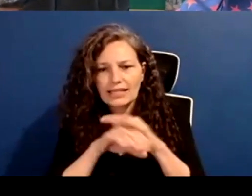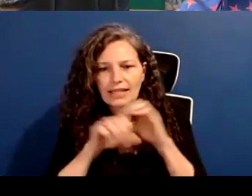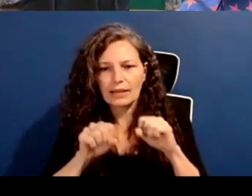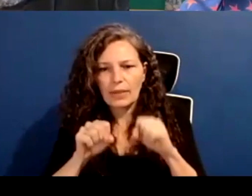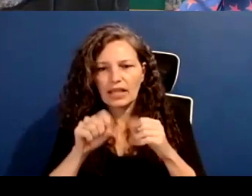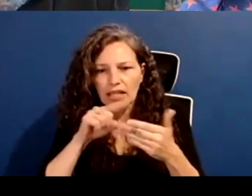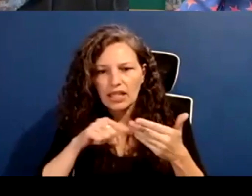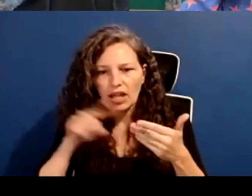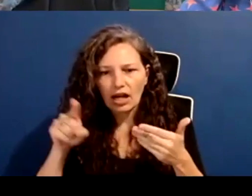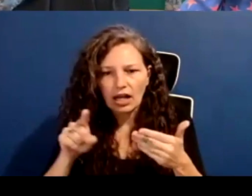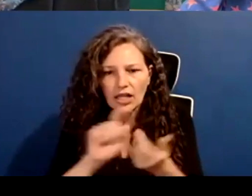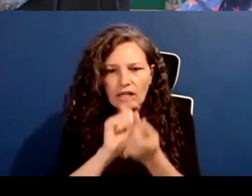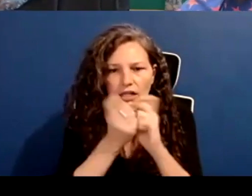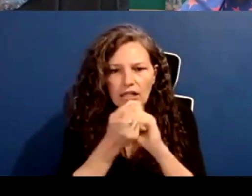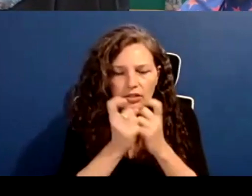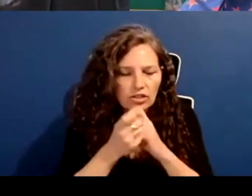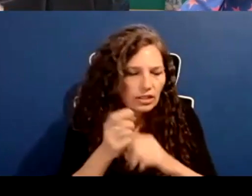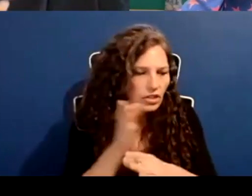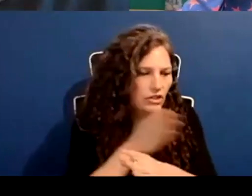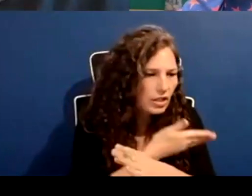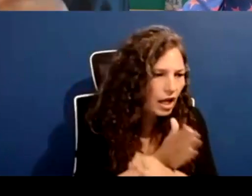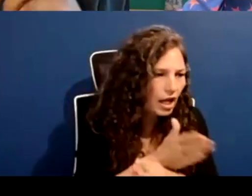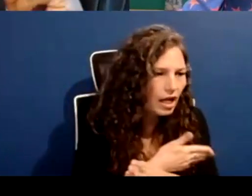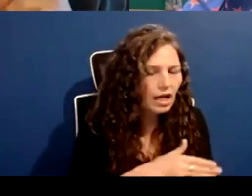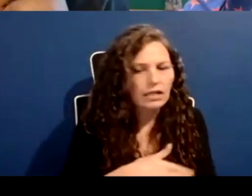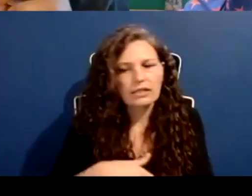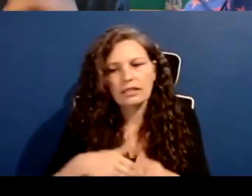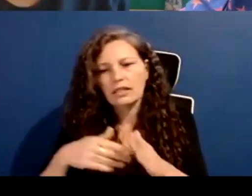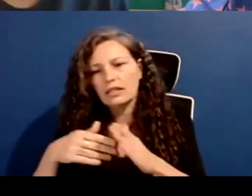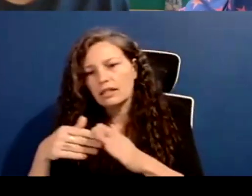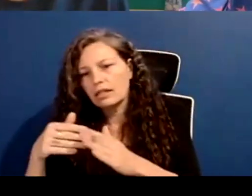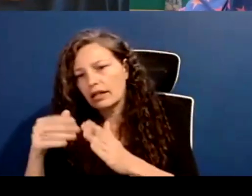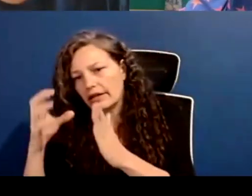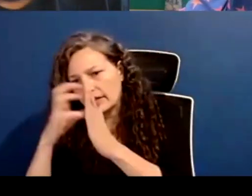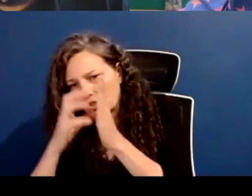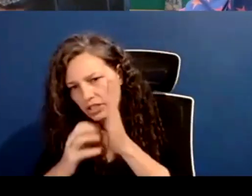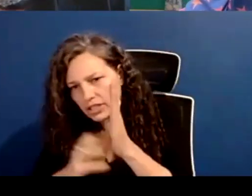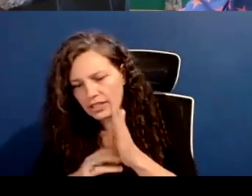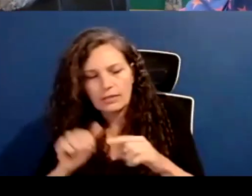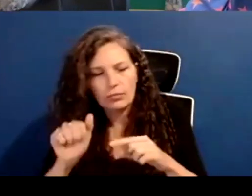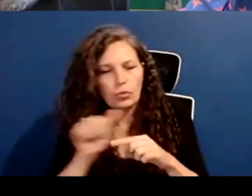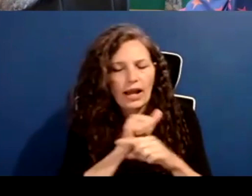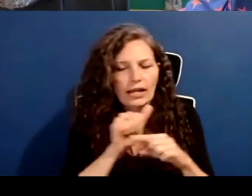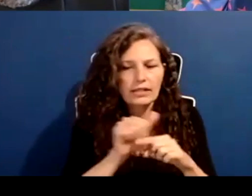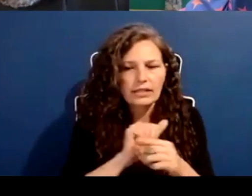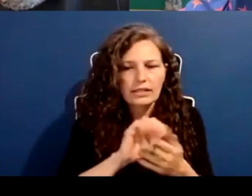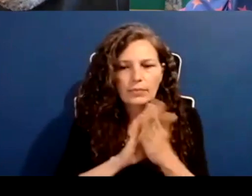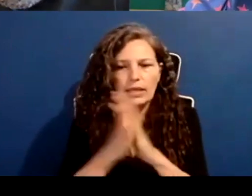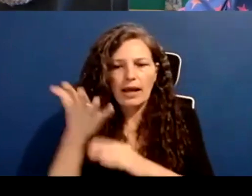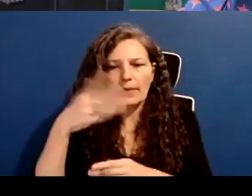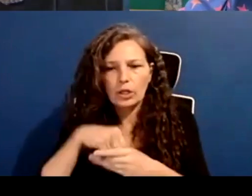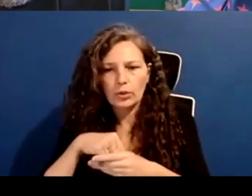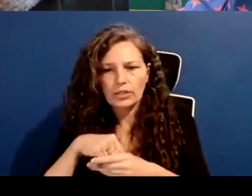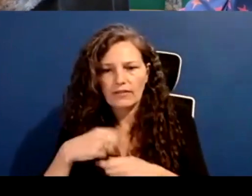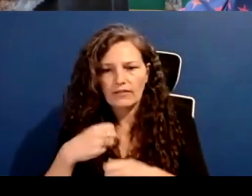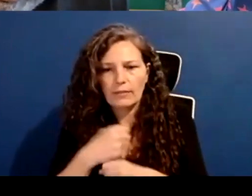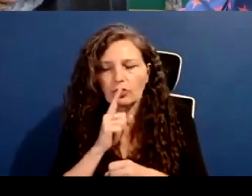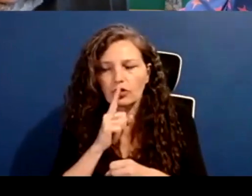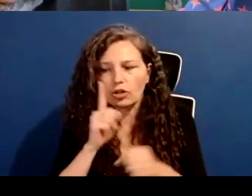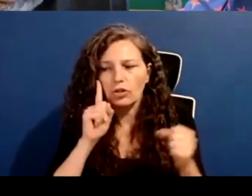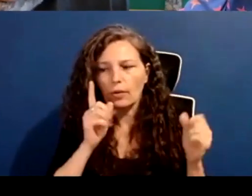revise songs, liturgies, practices to be inclusive. Make sure that you are planning for